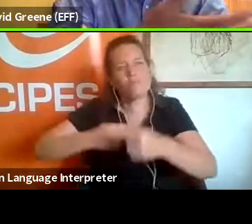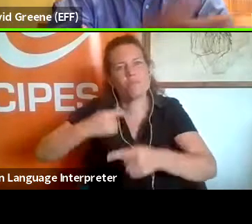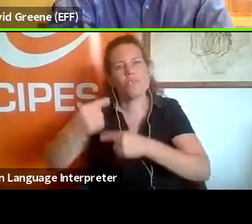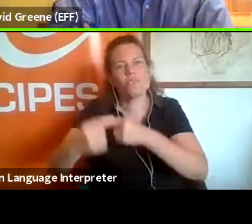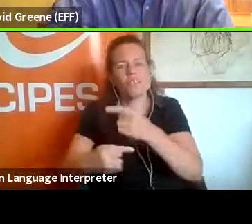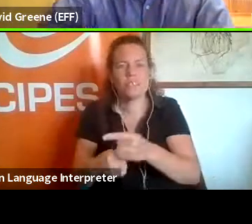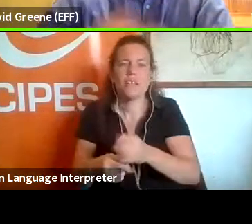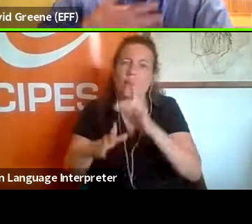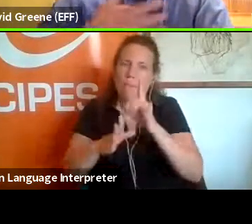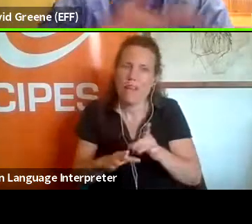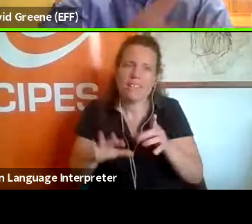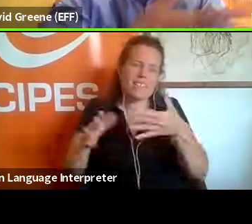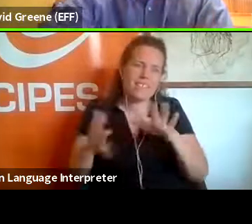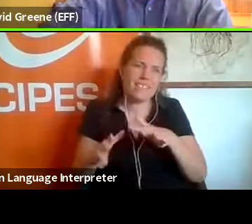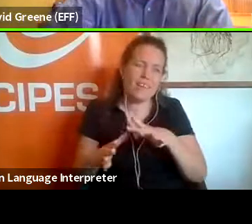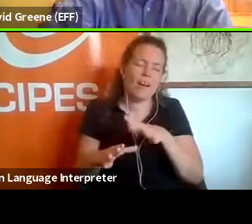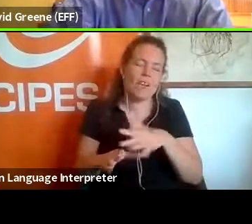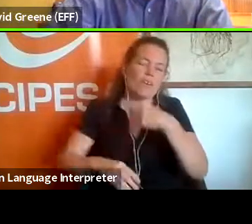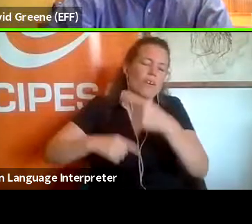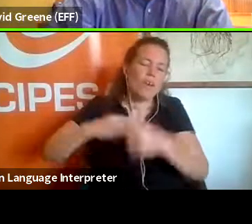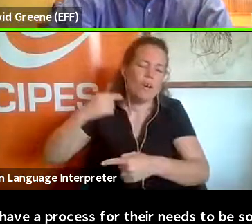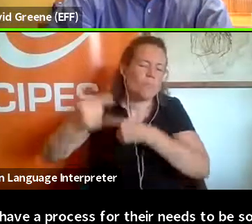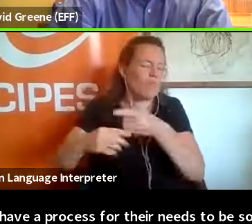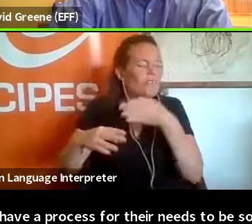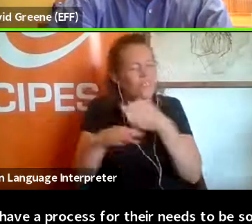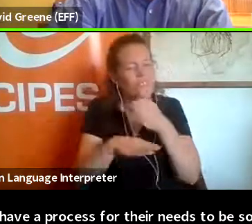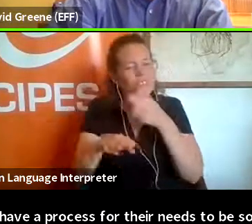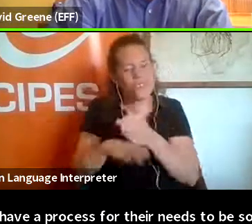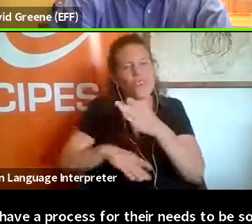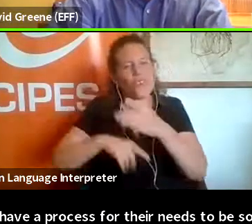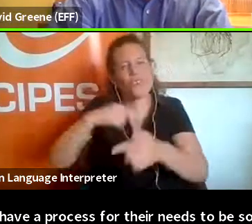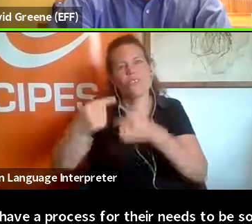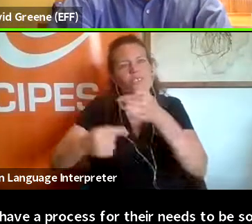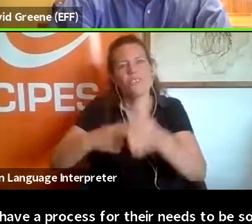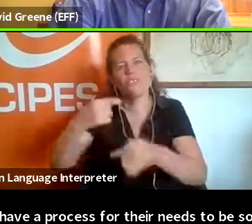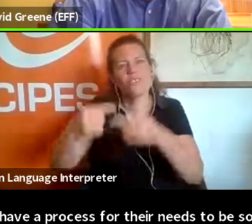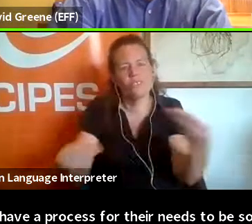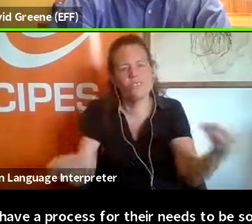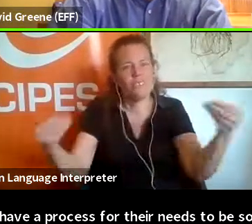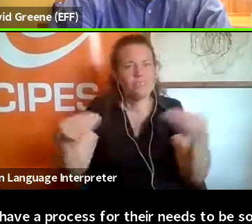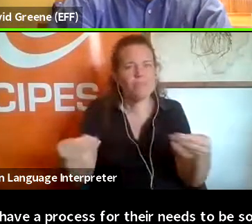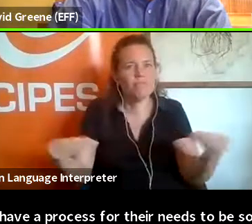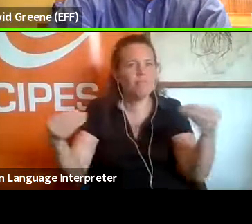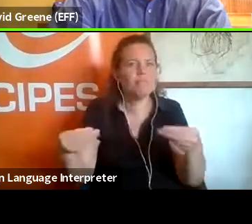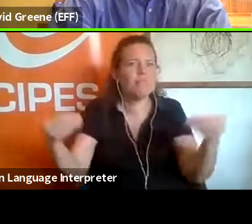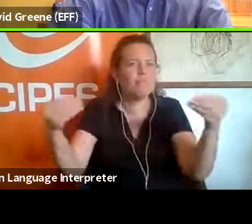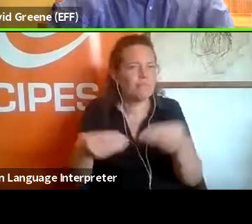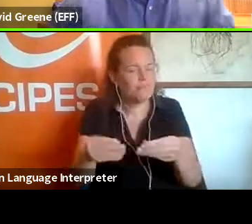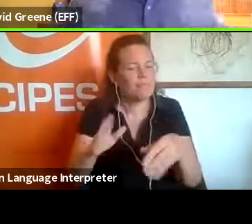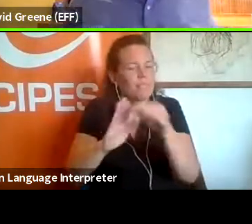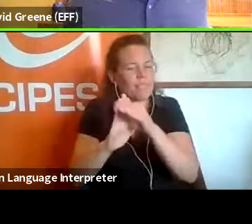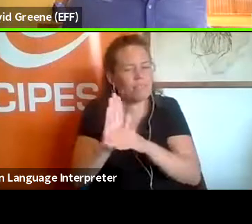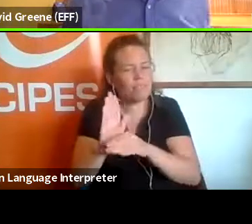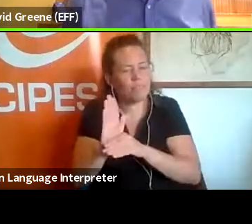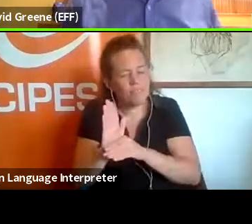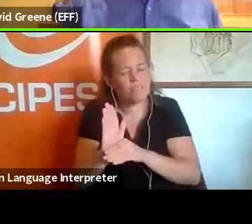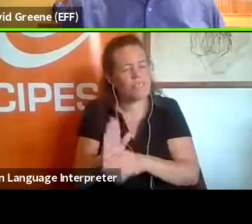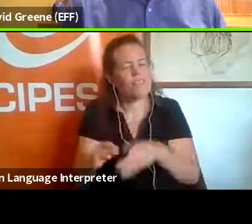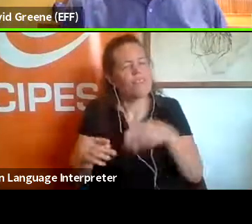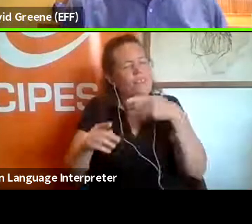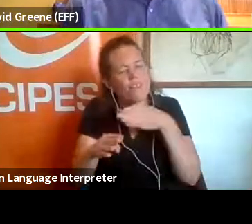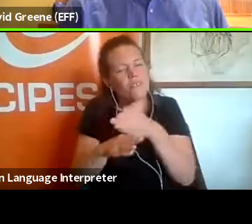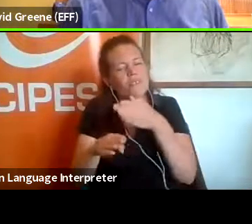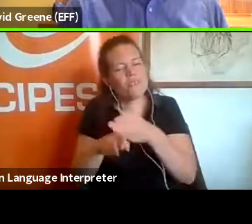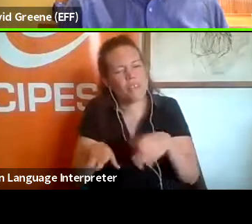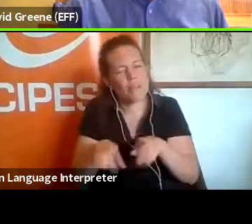be some type of process for people continually adding inputs into the principles so that they can remain applicable. One